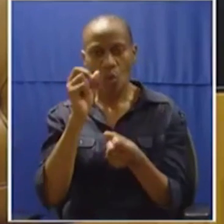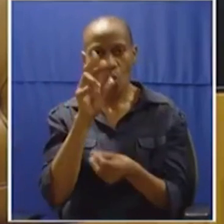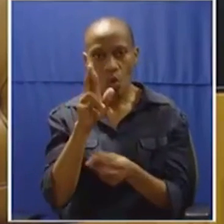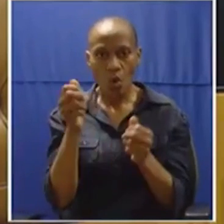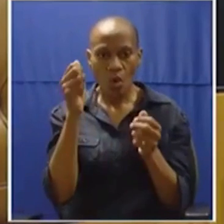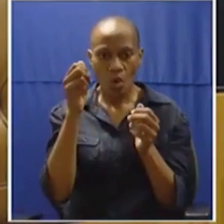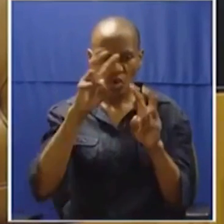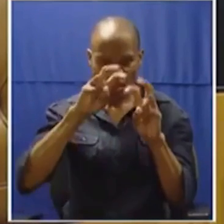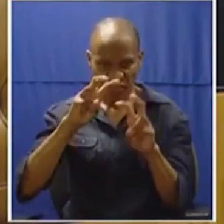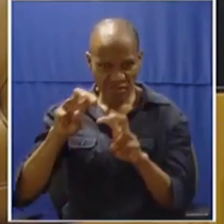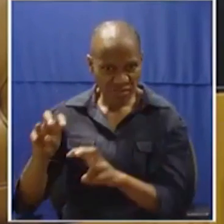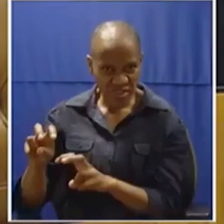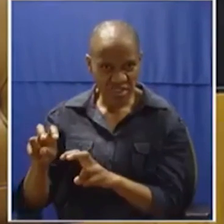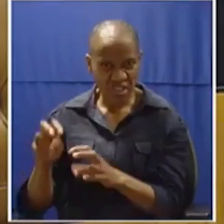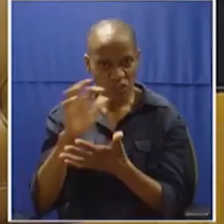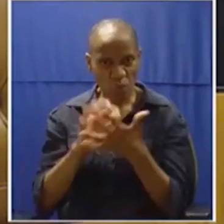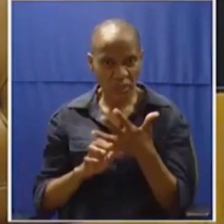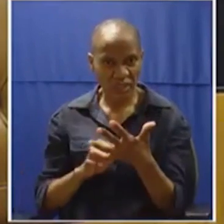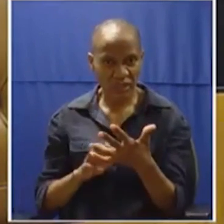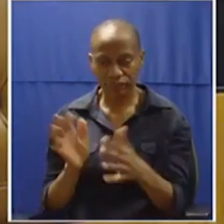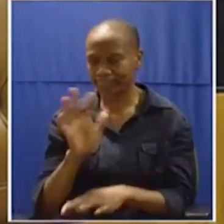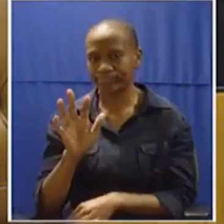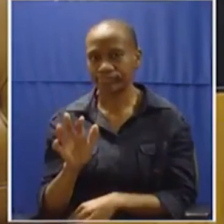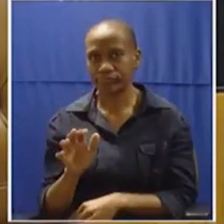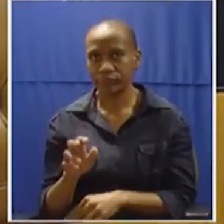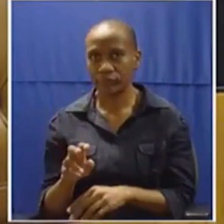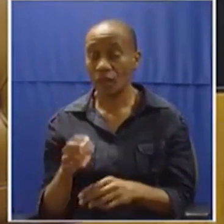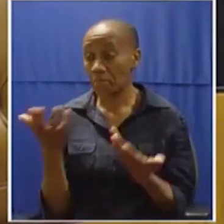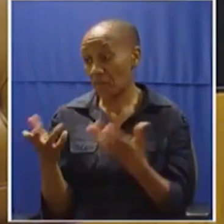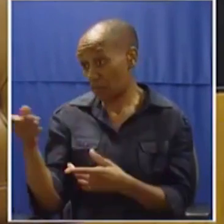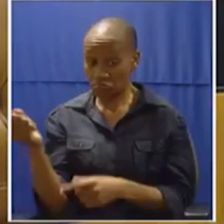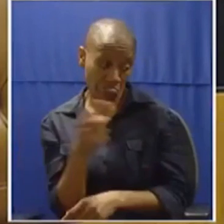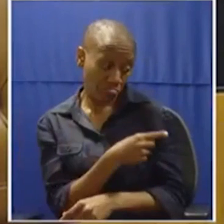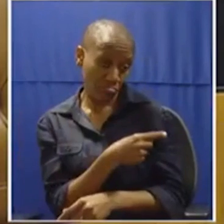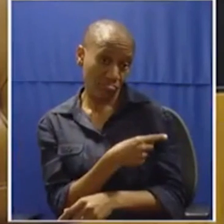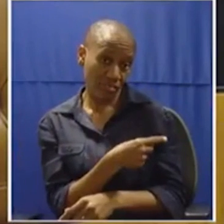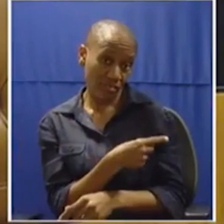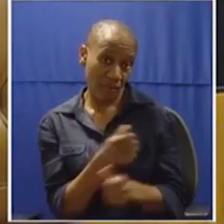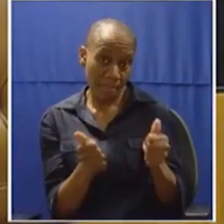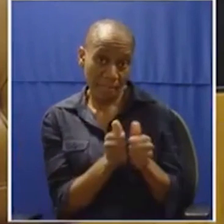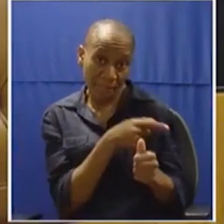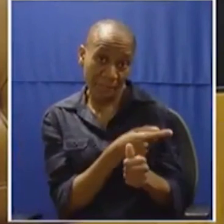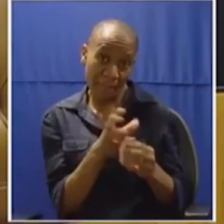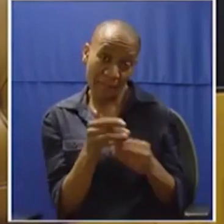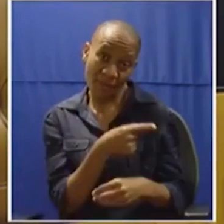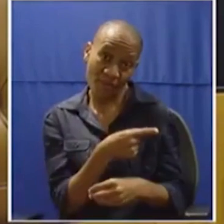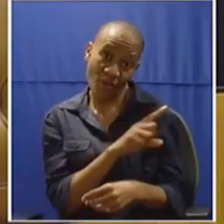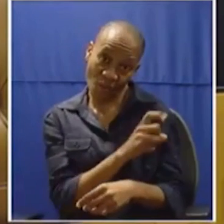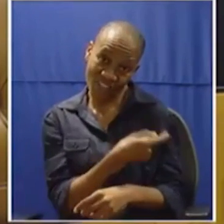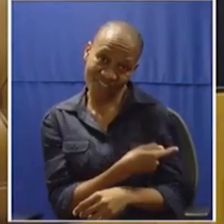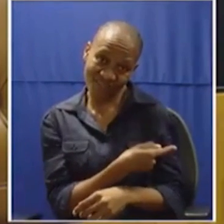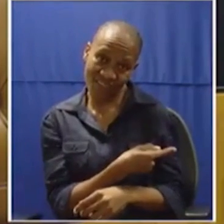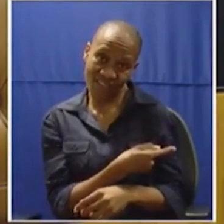offenders. Maybe you can ask my colleague next to me, because that is the responsibility of the